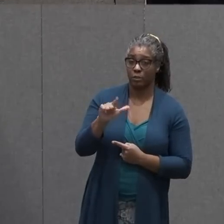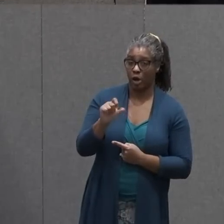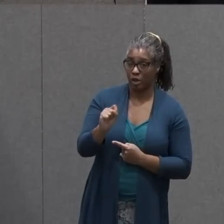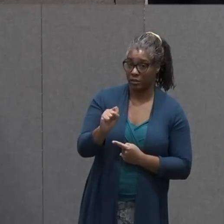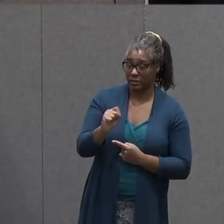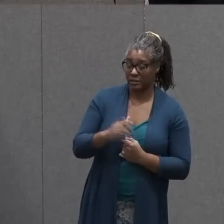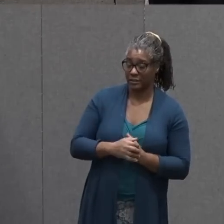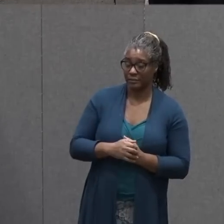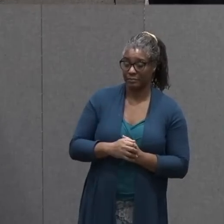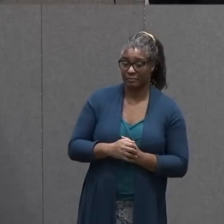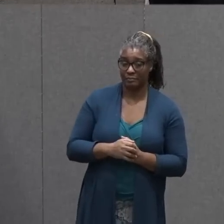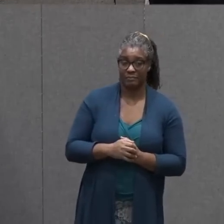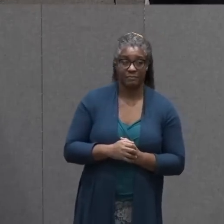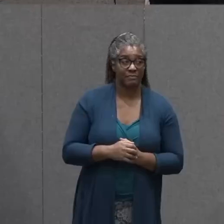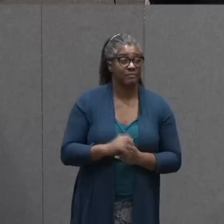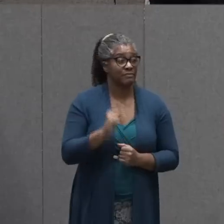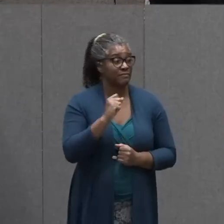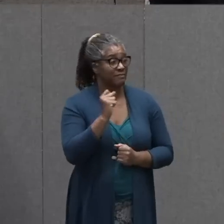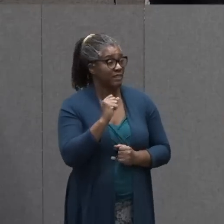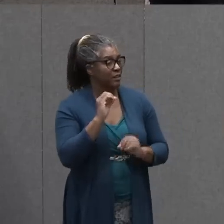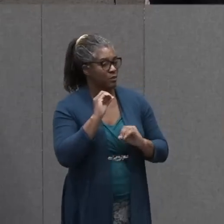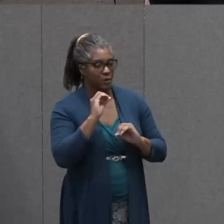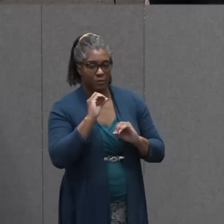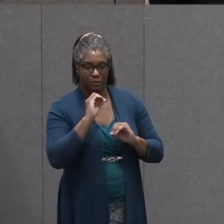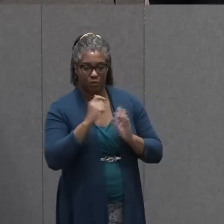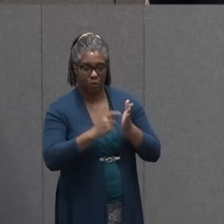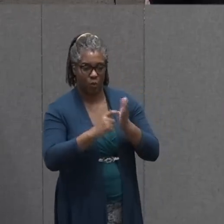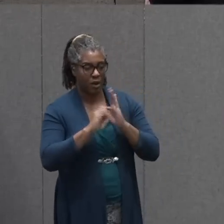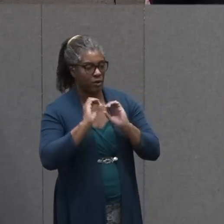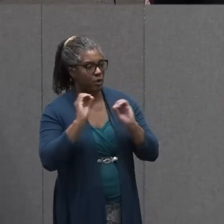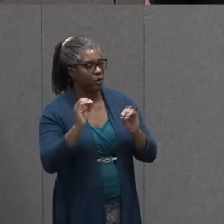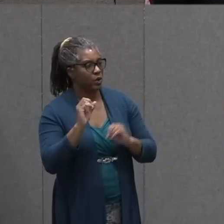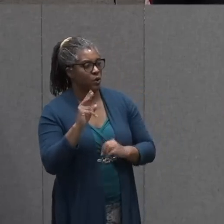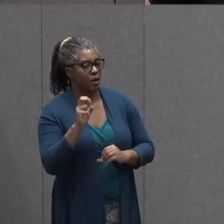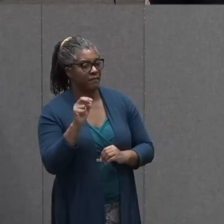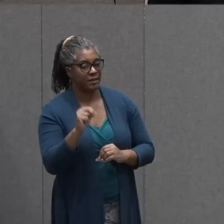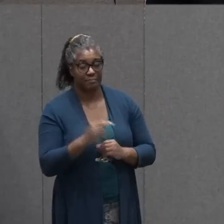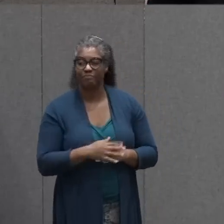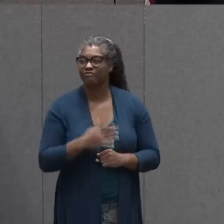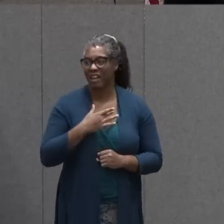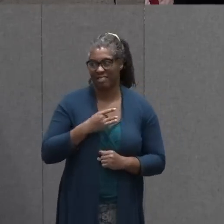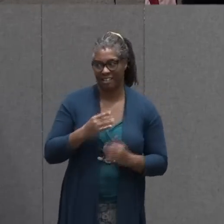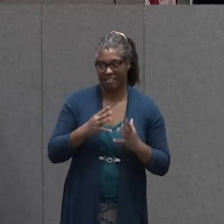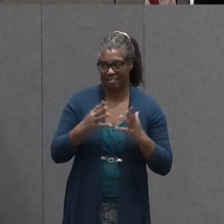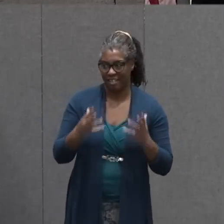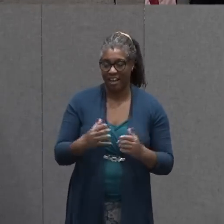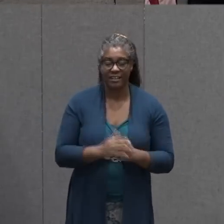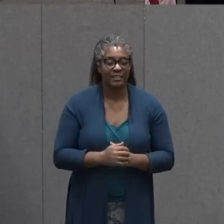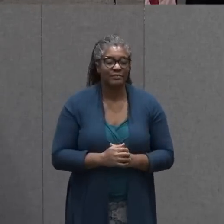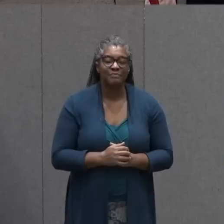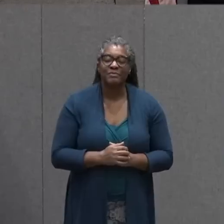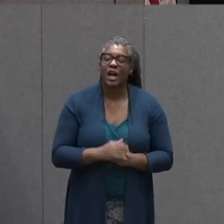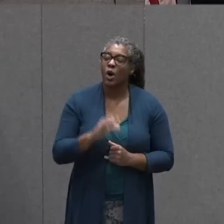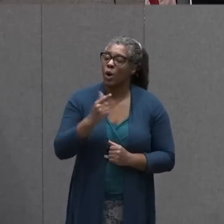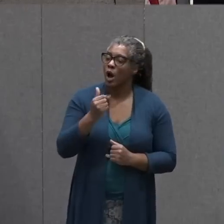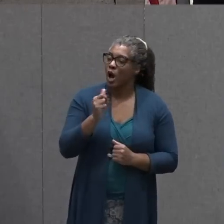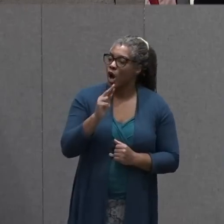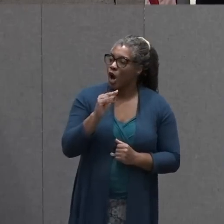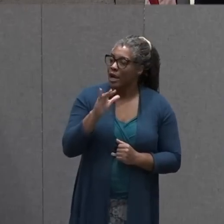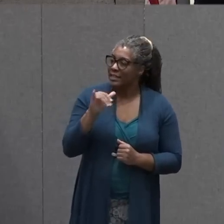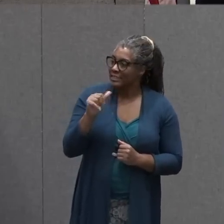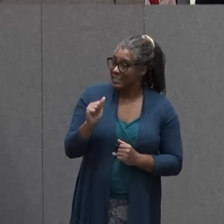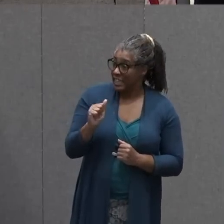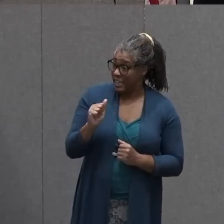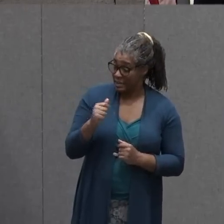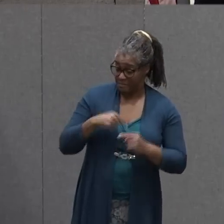oven required. I like it. I like it a lot. So, Ms. Garcia, going back to our poetry, do you